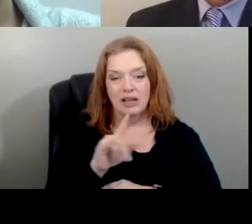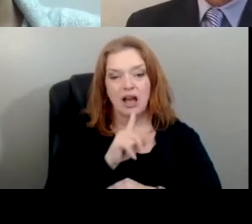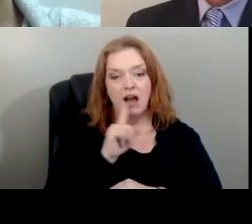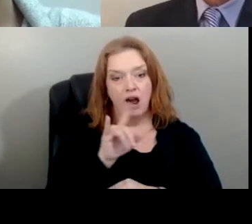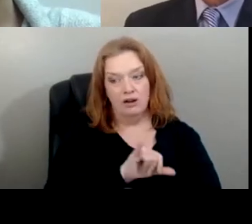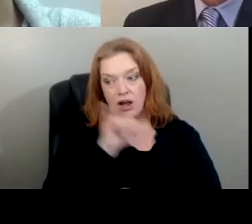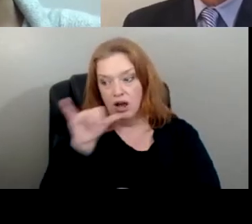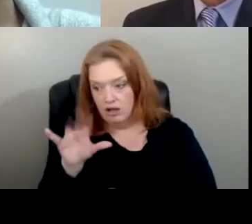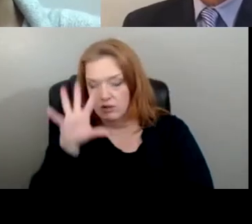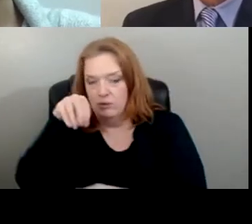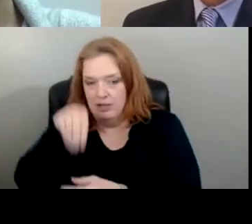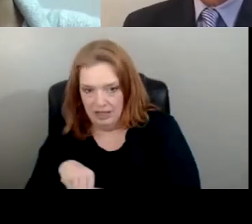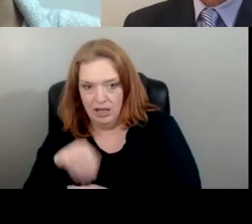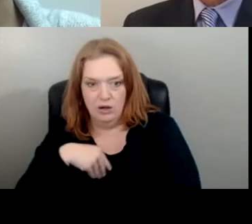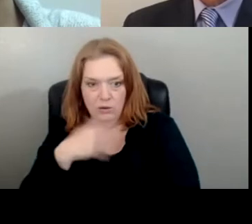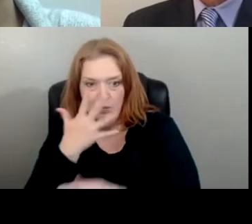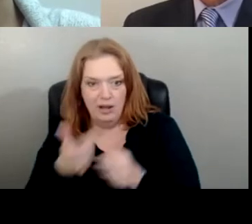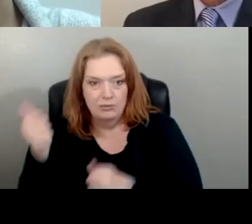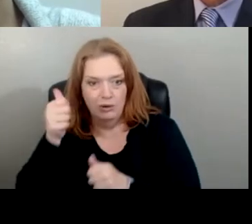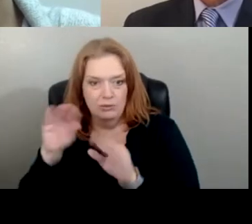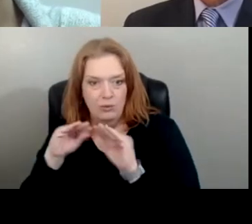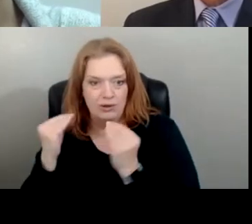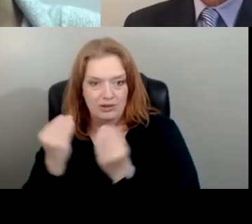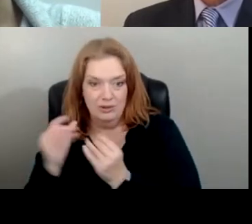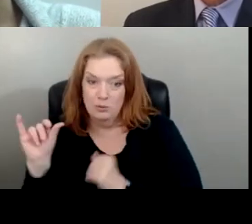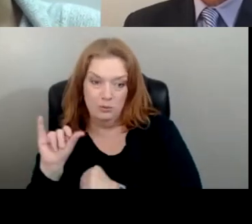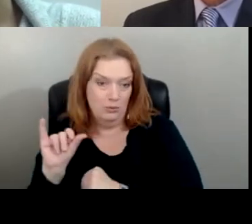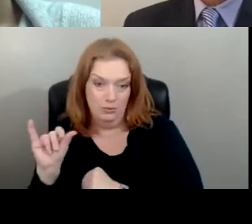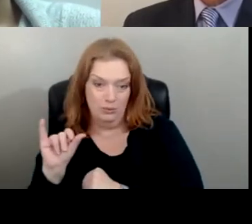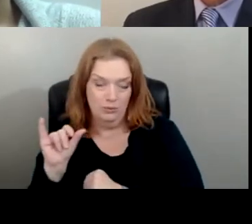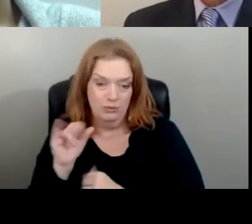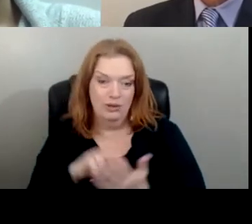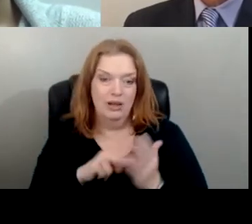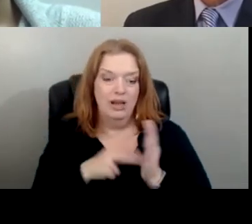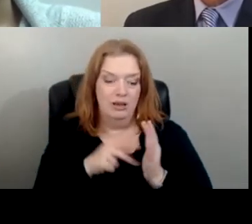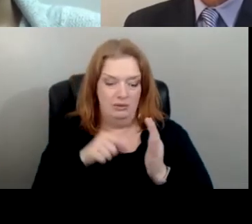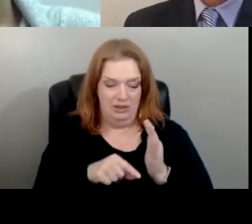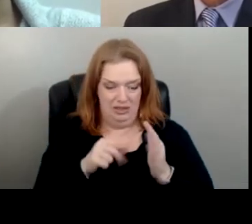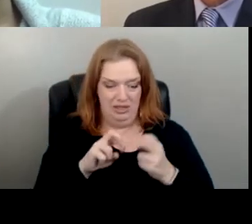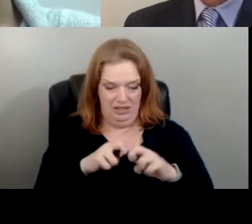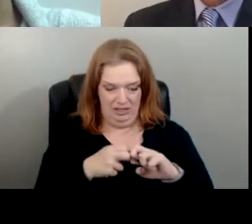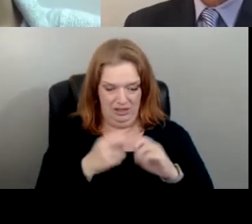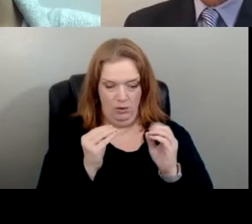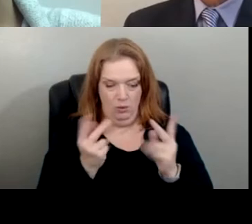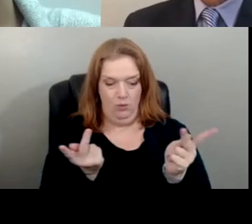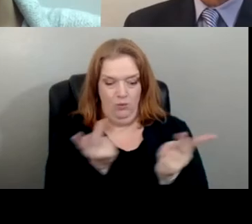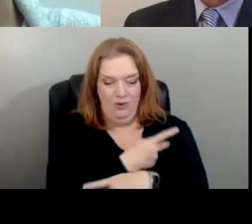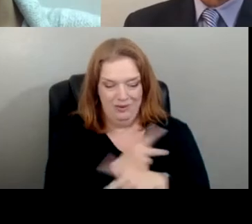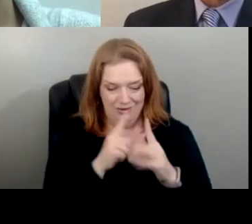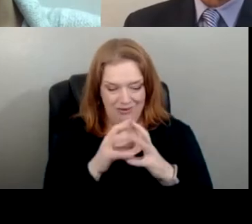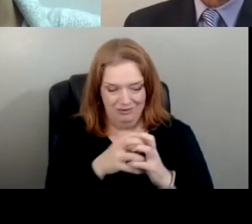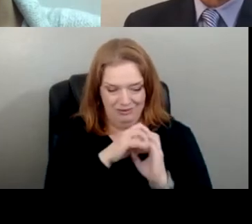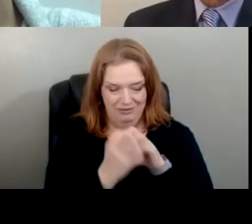white supremacy organizations. So it makes this issue, especially in Idaho, all the more complicated trying to achieve peace